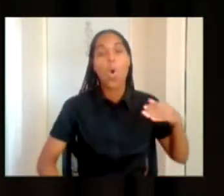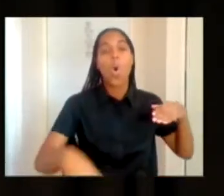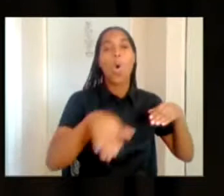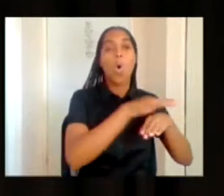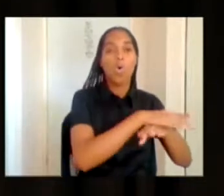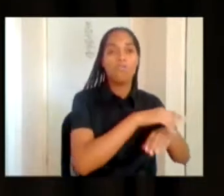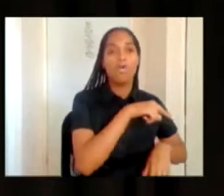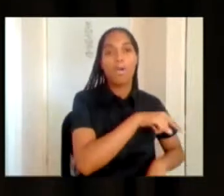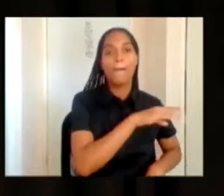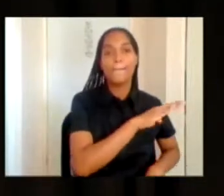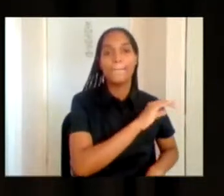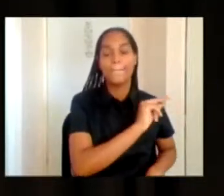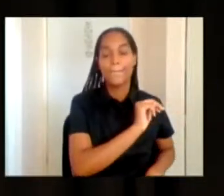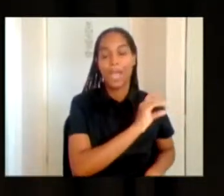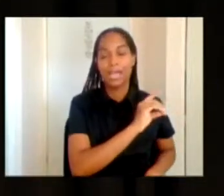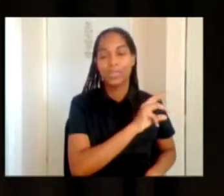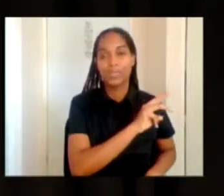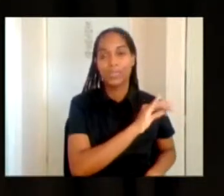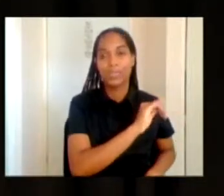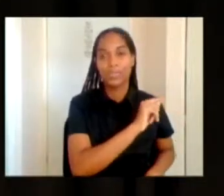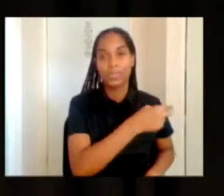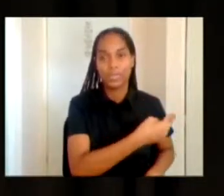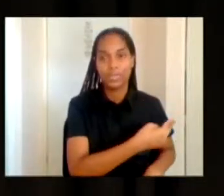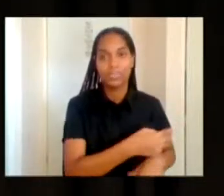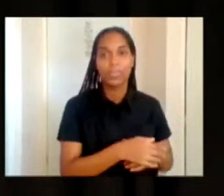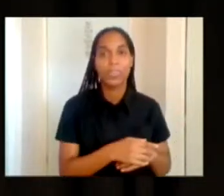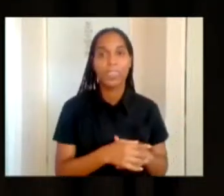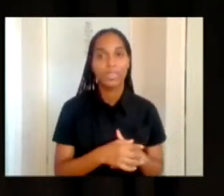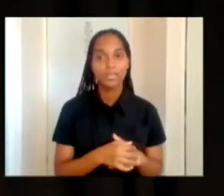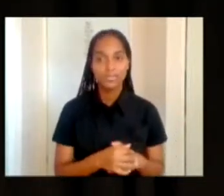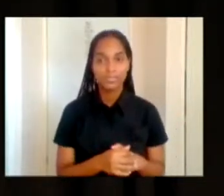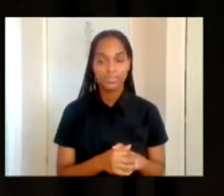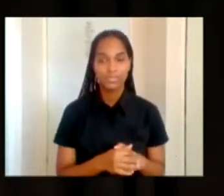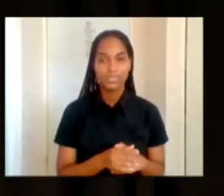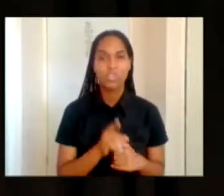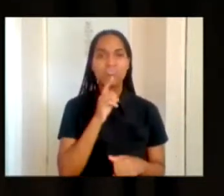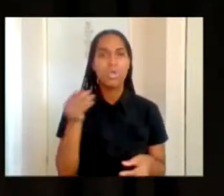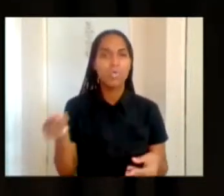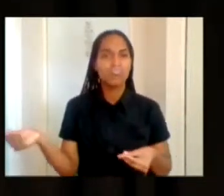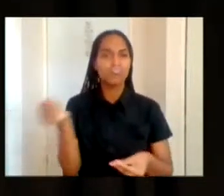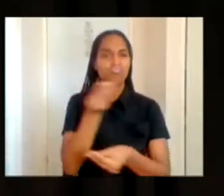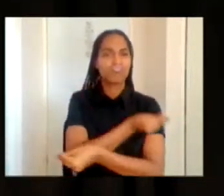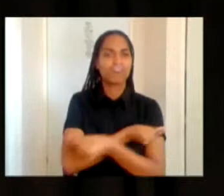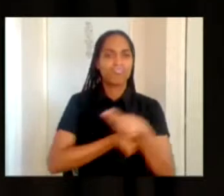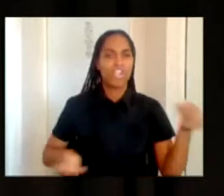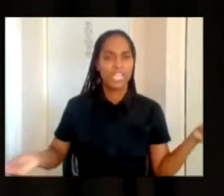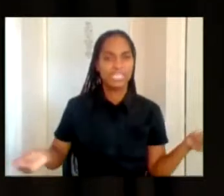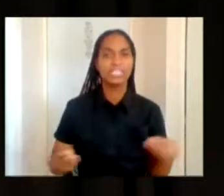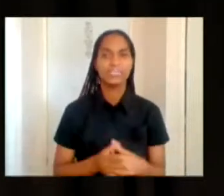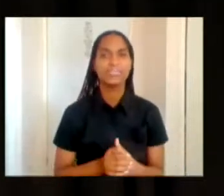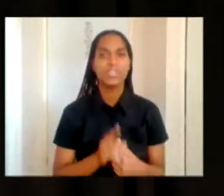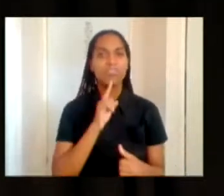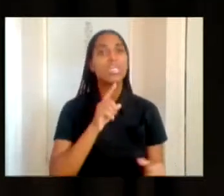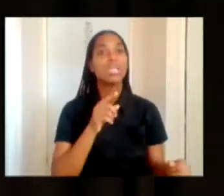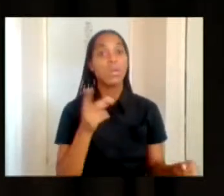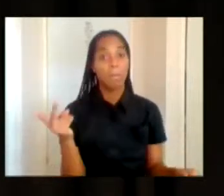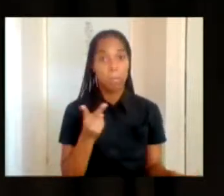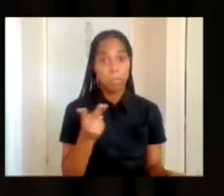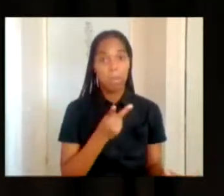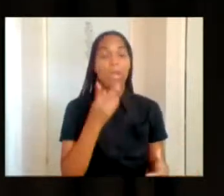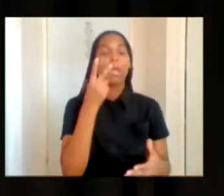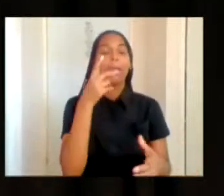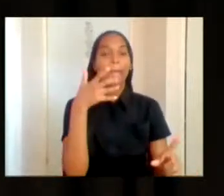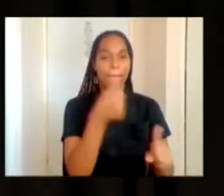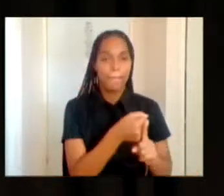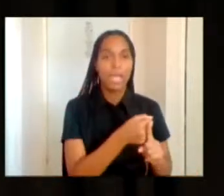used, right? So those are your trade-offs. That's really your trade-off. But both of these impacts the cost to deliver the data. The amount